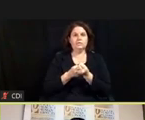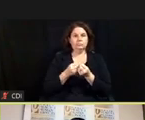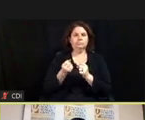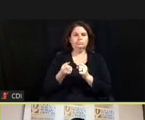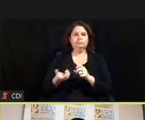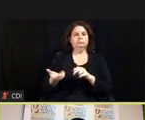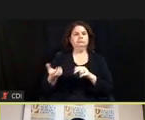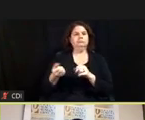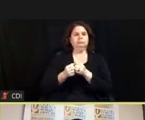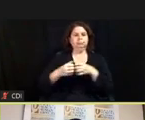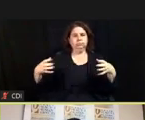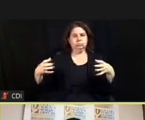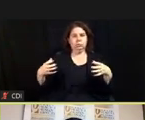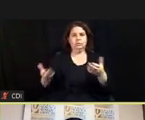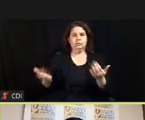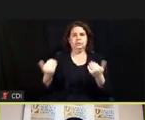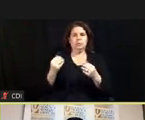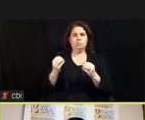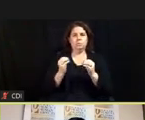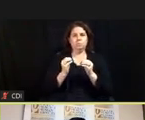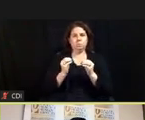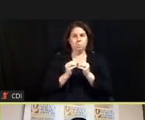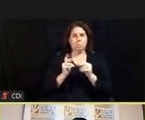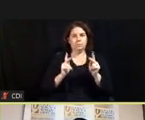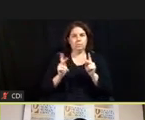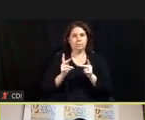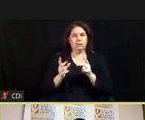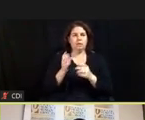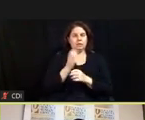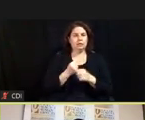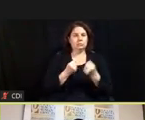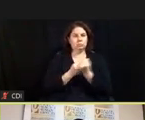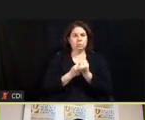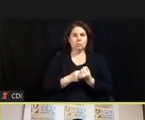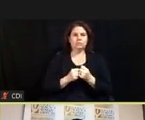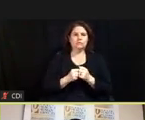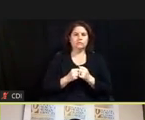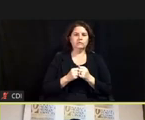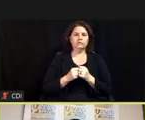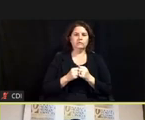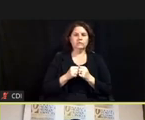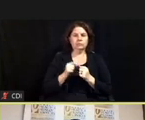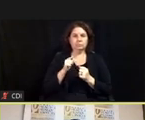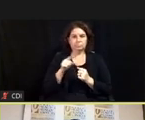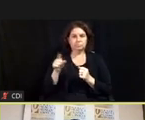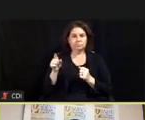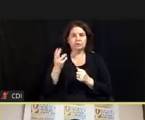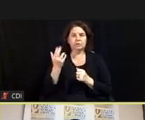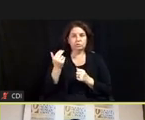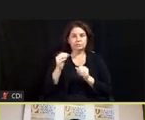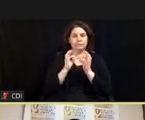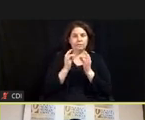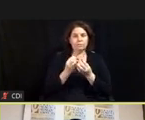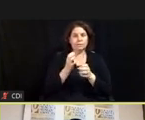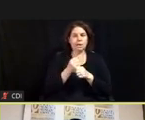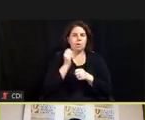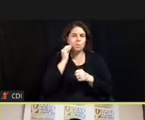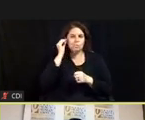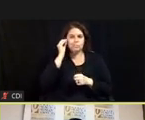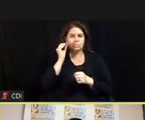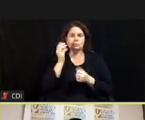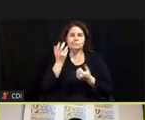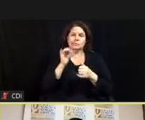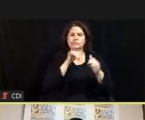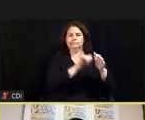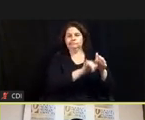13 families to receive shelter at hotels with this funding. And this is separate